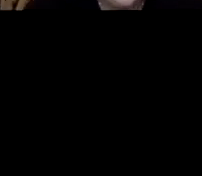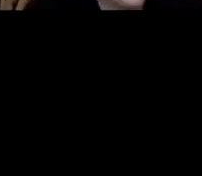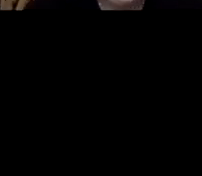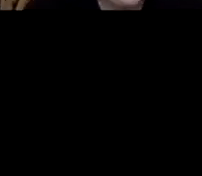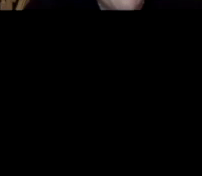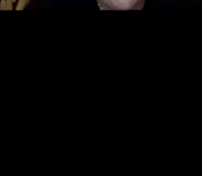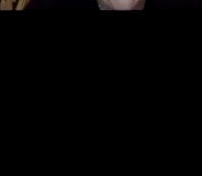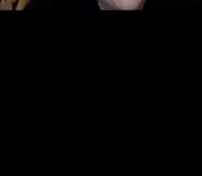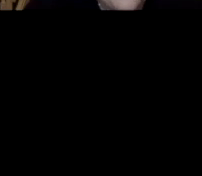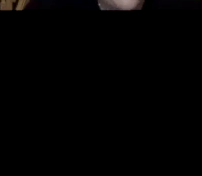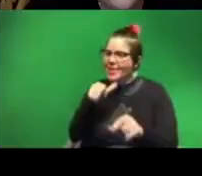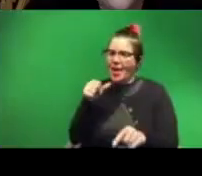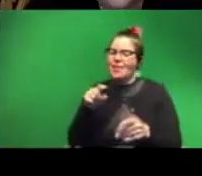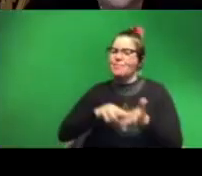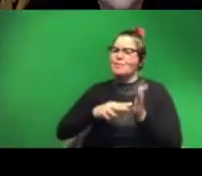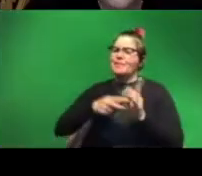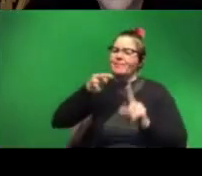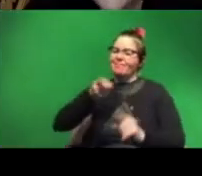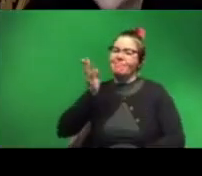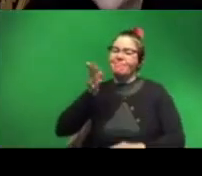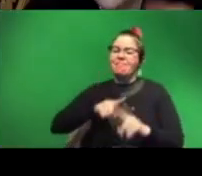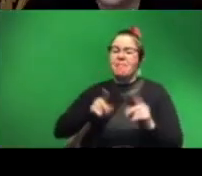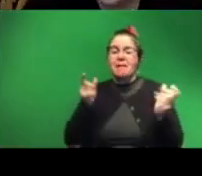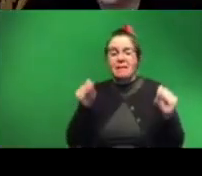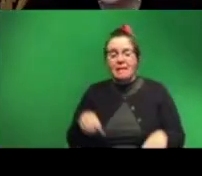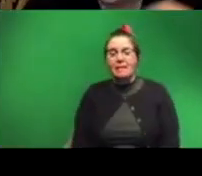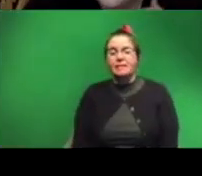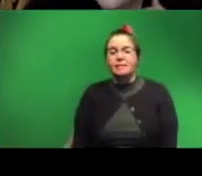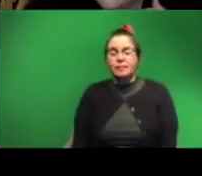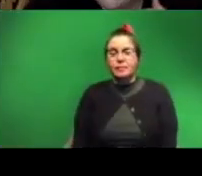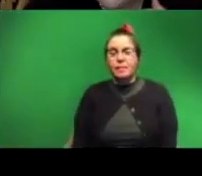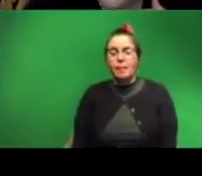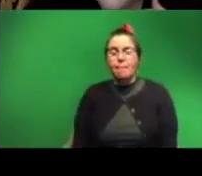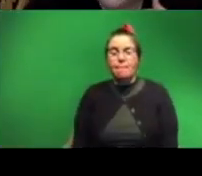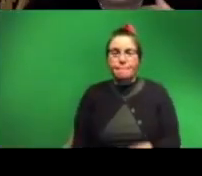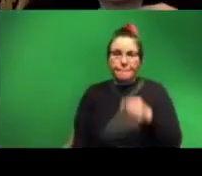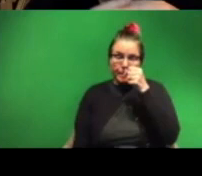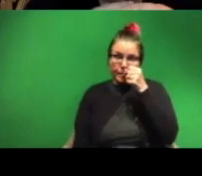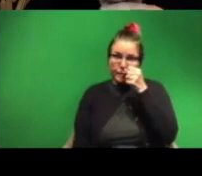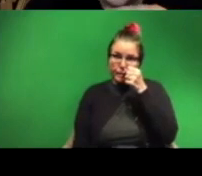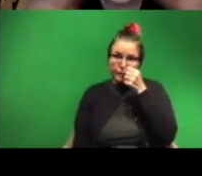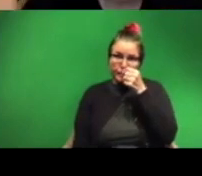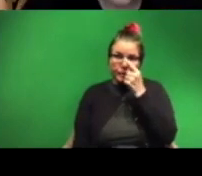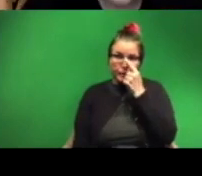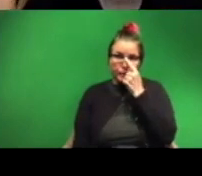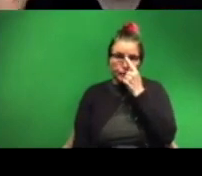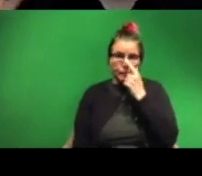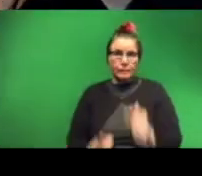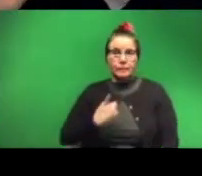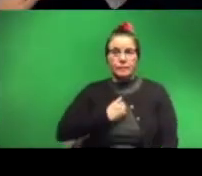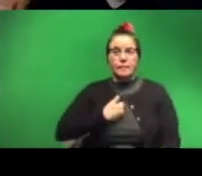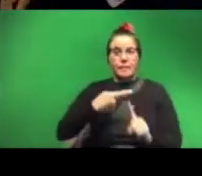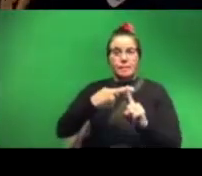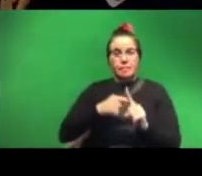too. I know that's not what you came here for today, but we can do that. Also, additionally, we are this month from